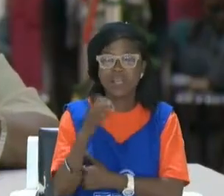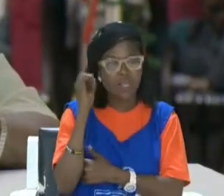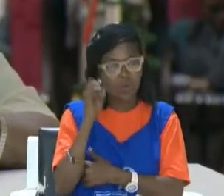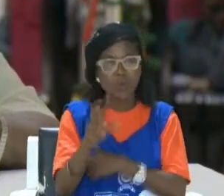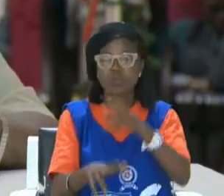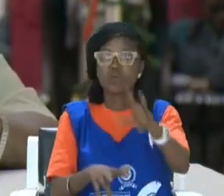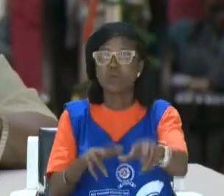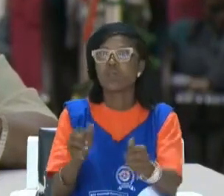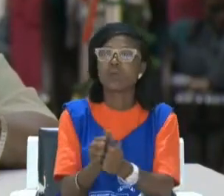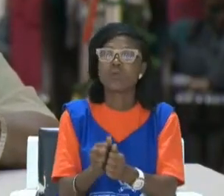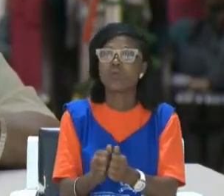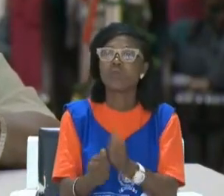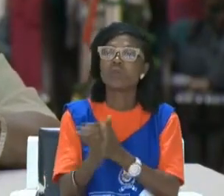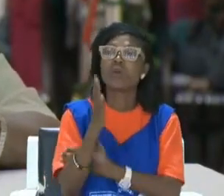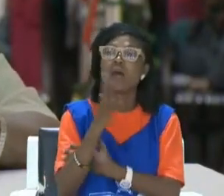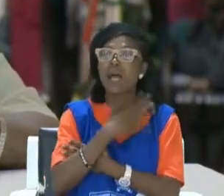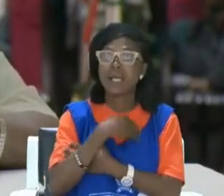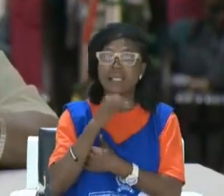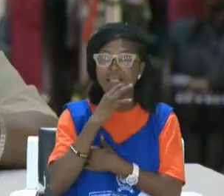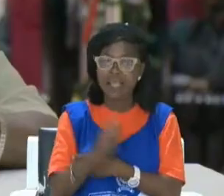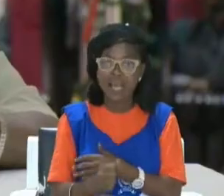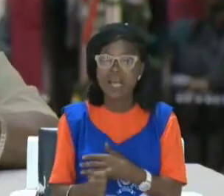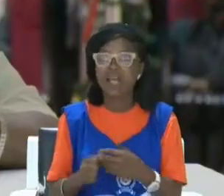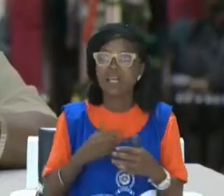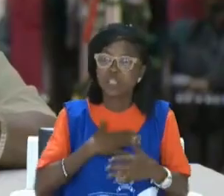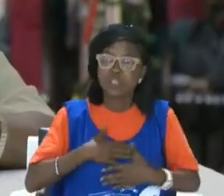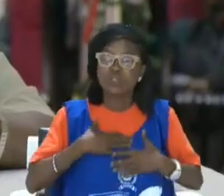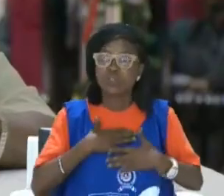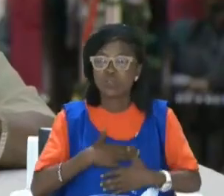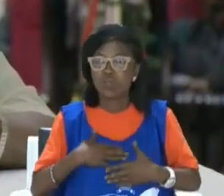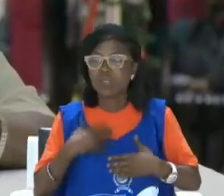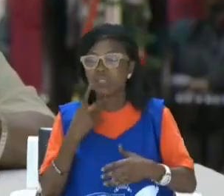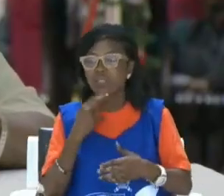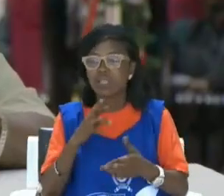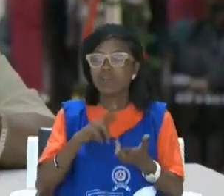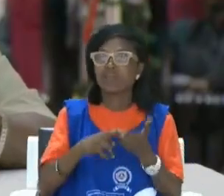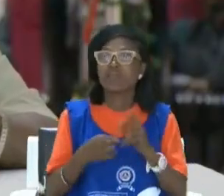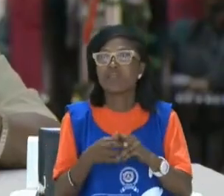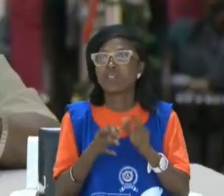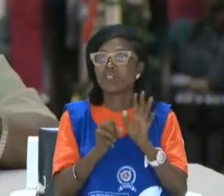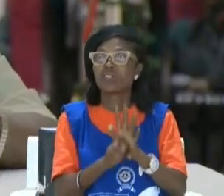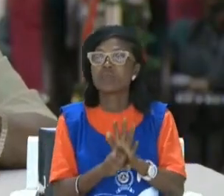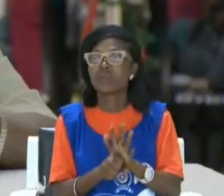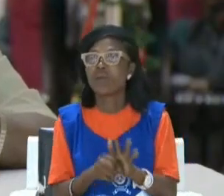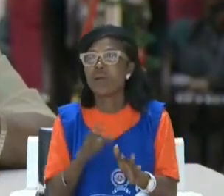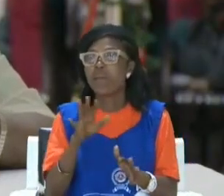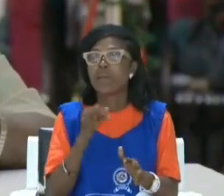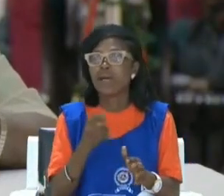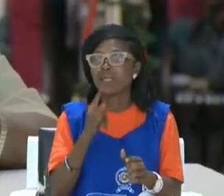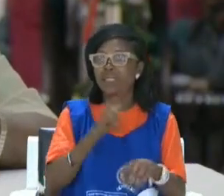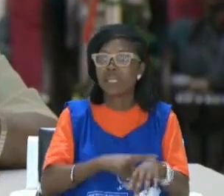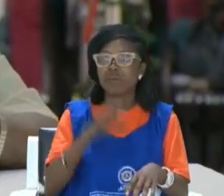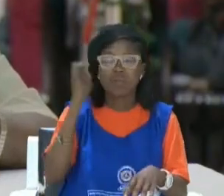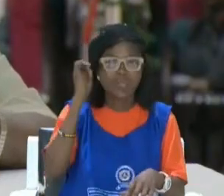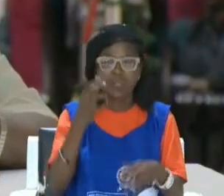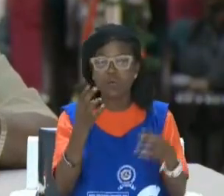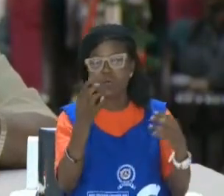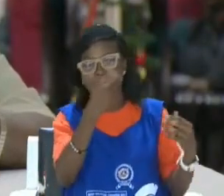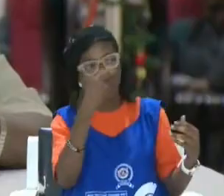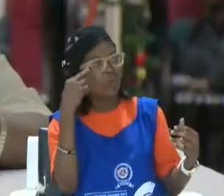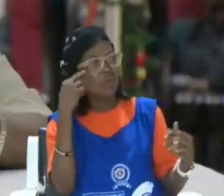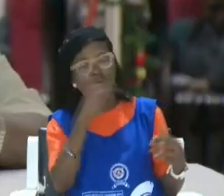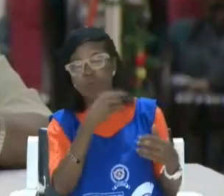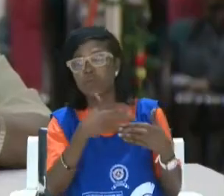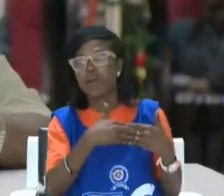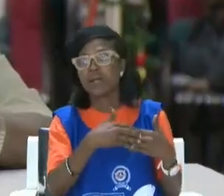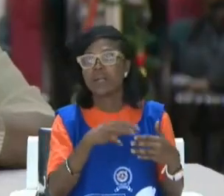and they were enjoying their fellowship, and they kept on going and going. And by the time Enoch looked back, his house was